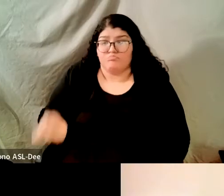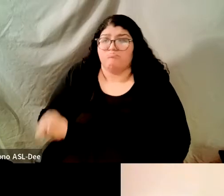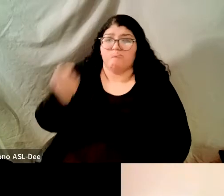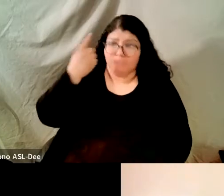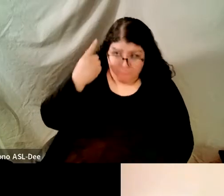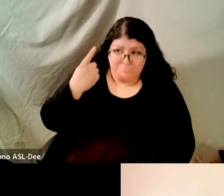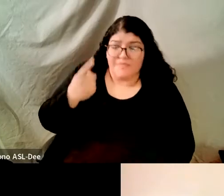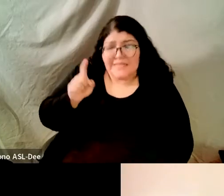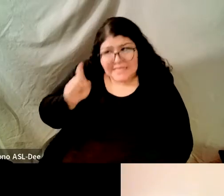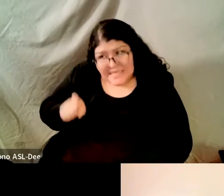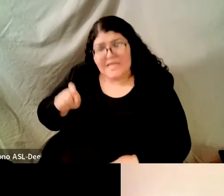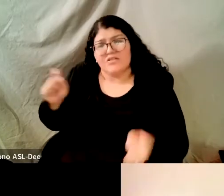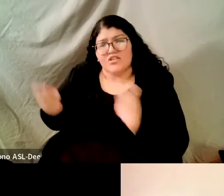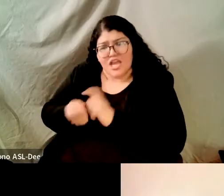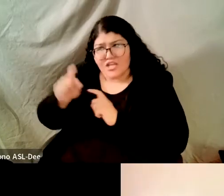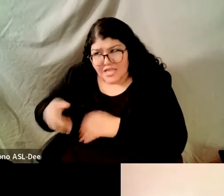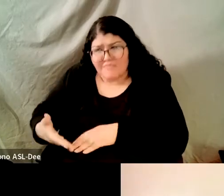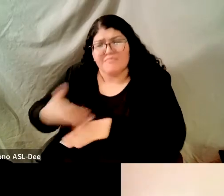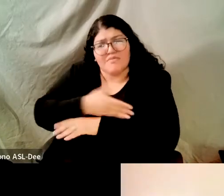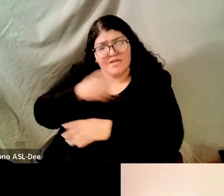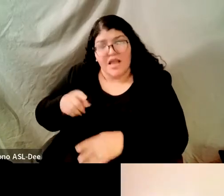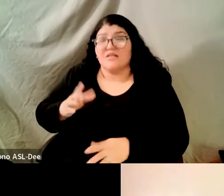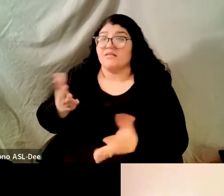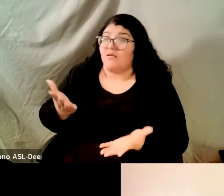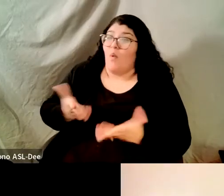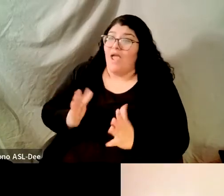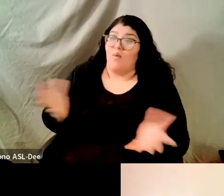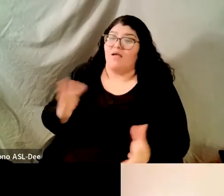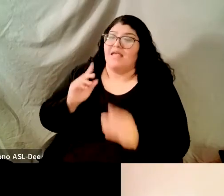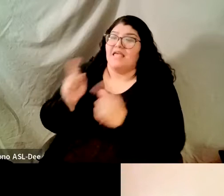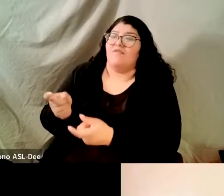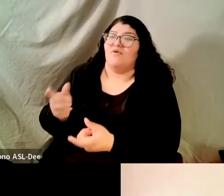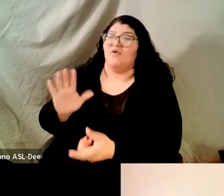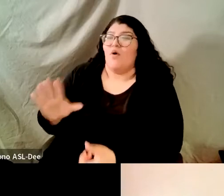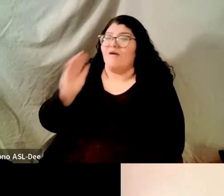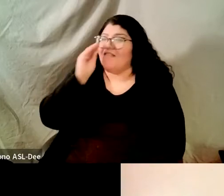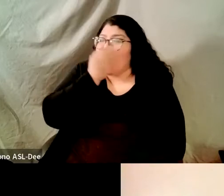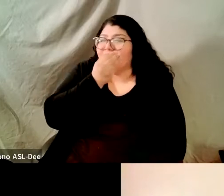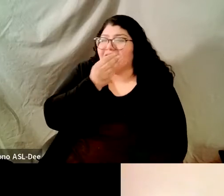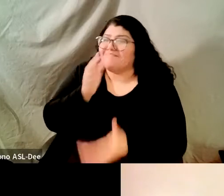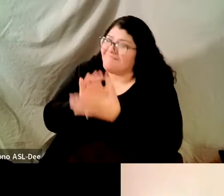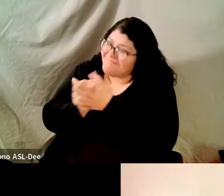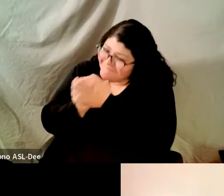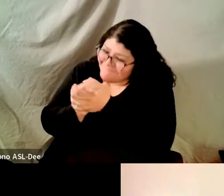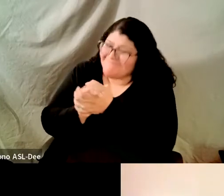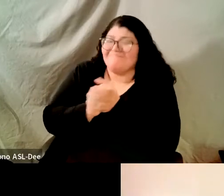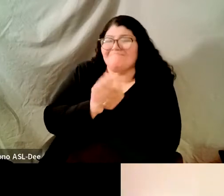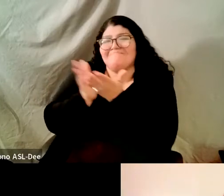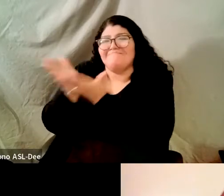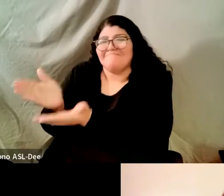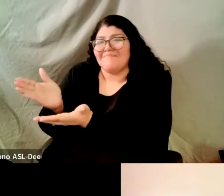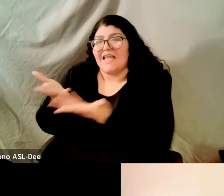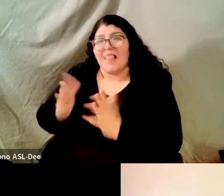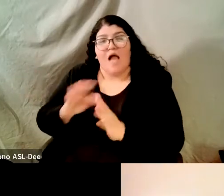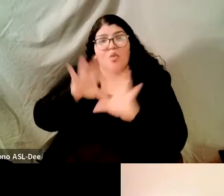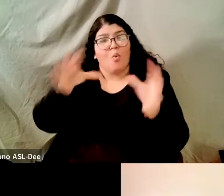And so this is my way of giving you your flowers now. Thank you. And this is also my way of letting the world know about